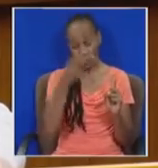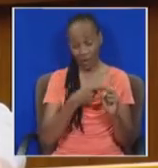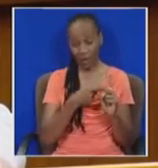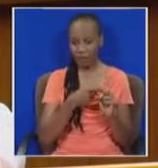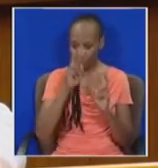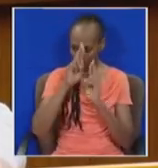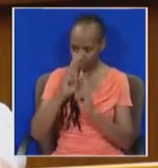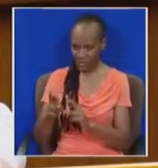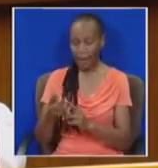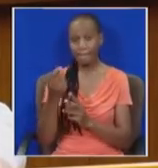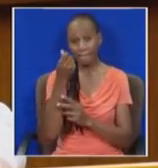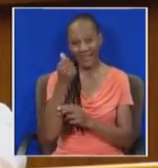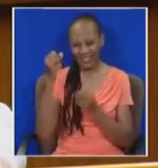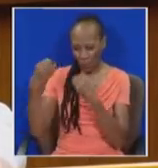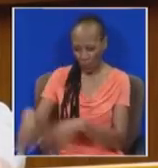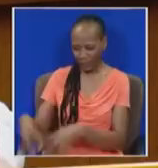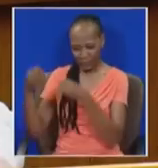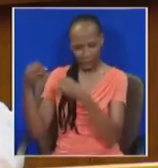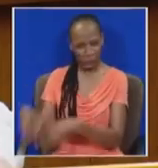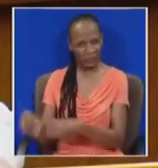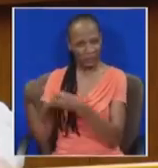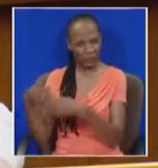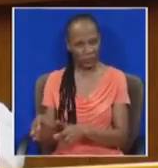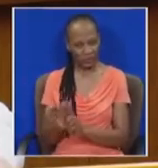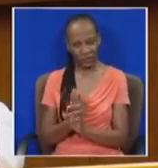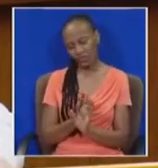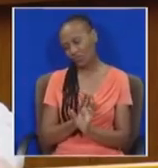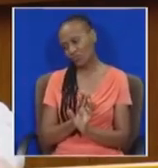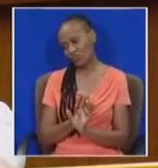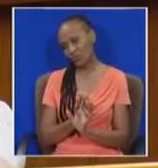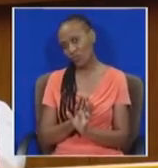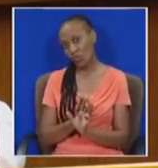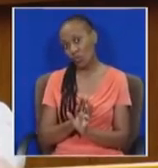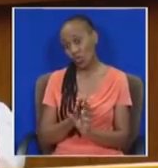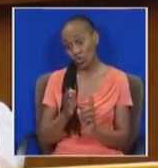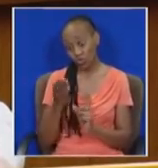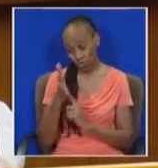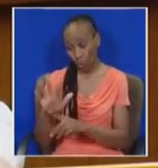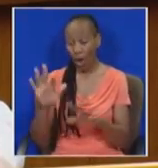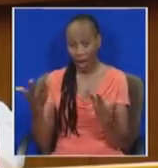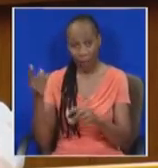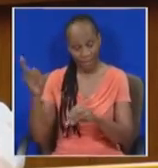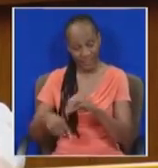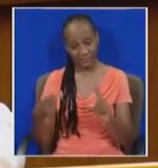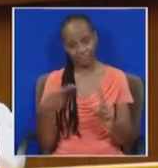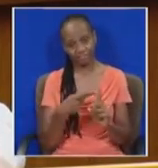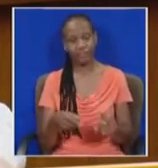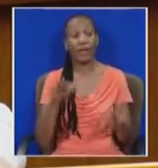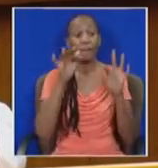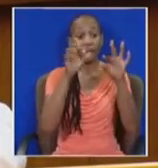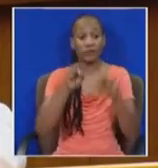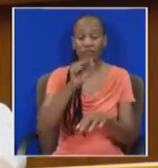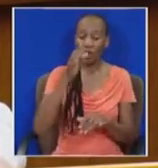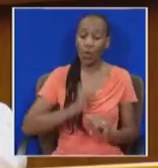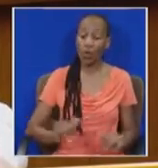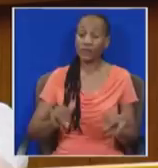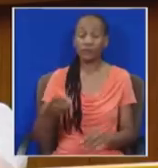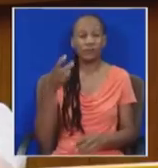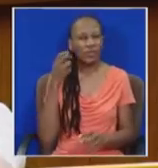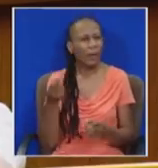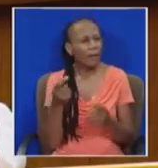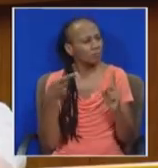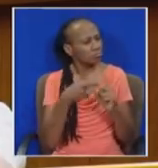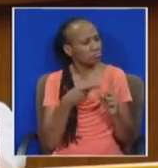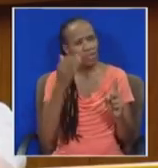the millions he wasted in trying to avoid prosecution. South Africa also deserves to know how much of its money